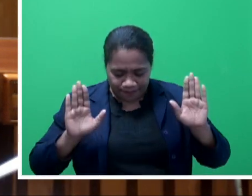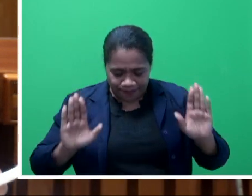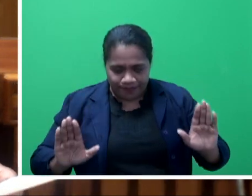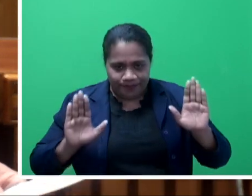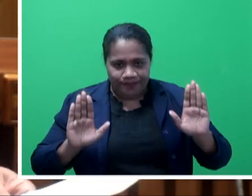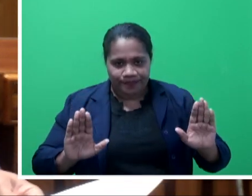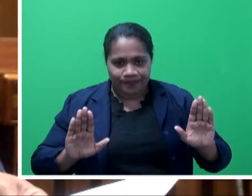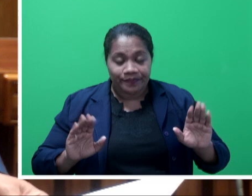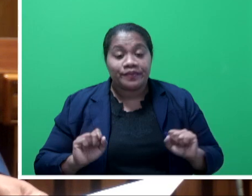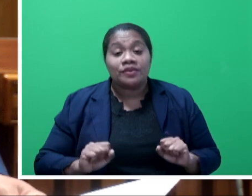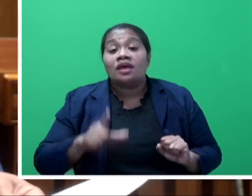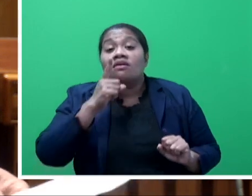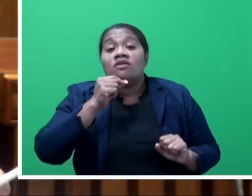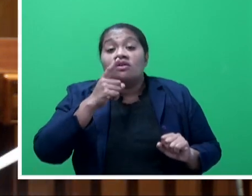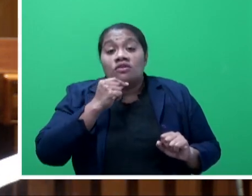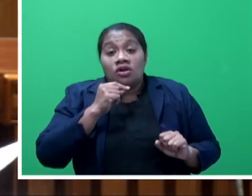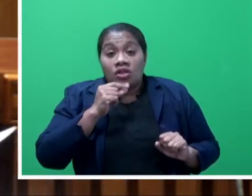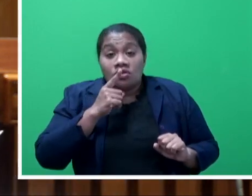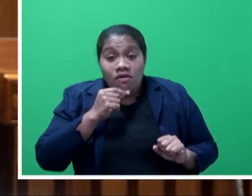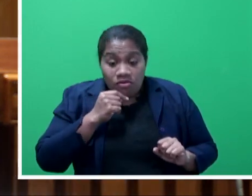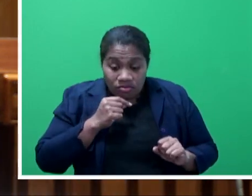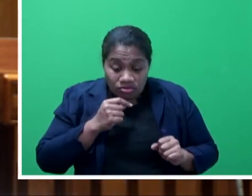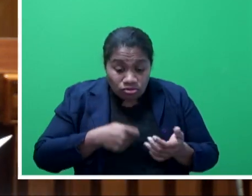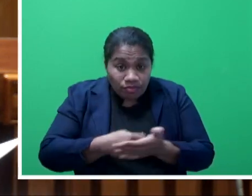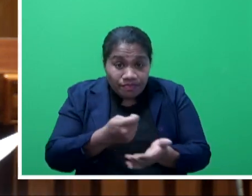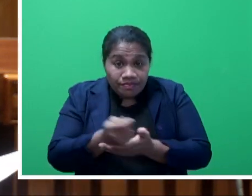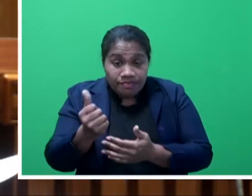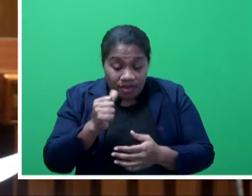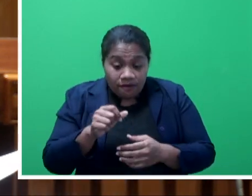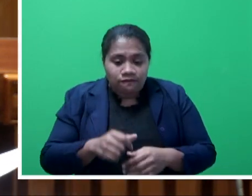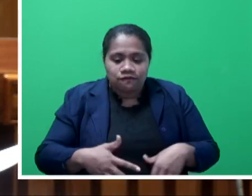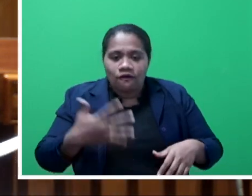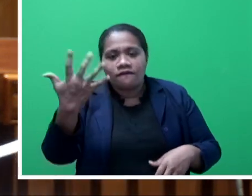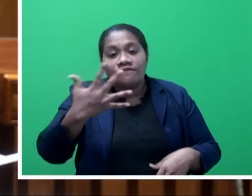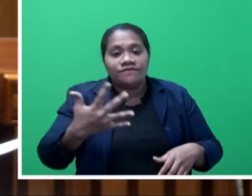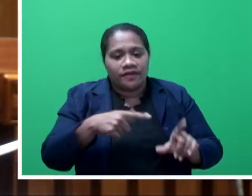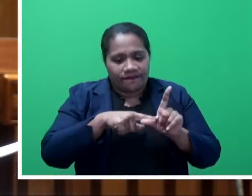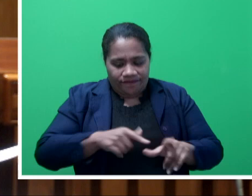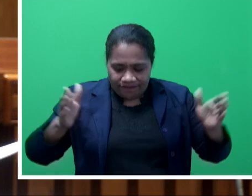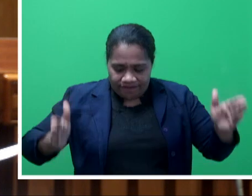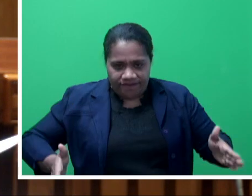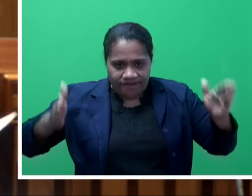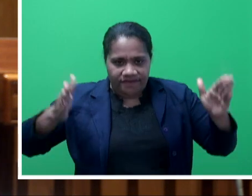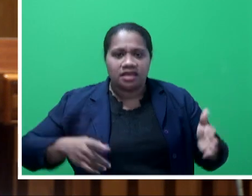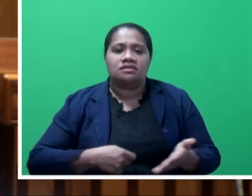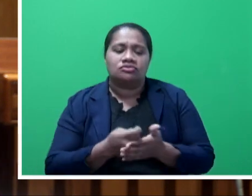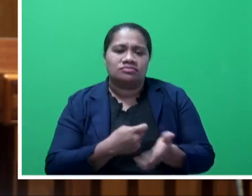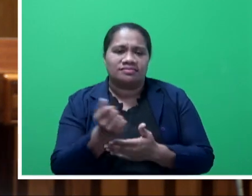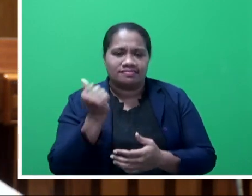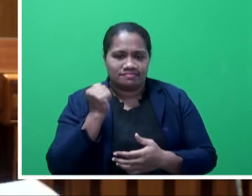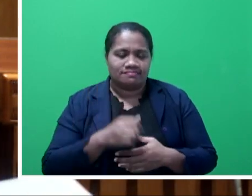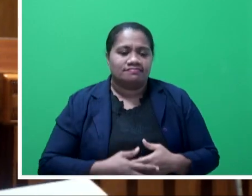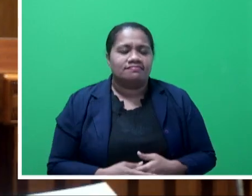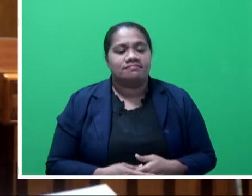sir, is the maximum is 15 years. That's not intergenerational. 15 years is not intergenerational.